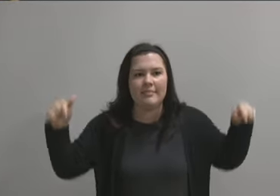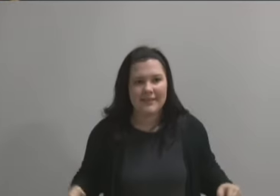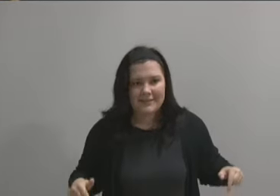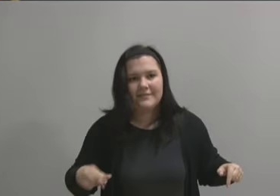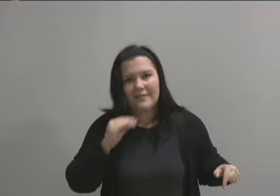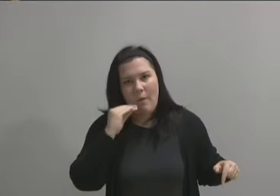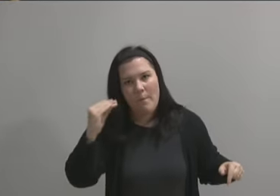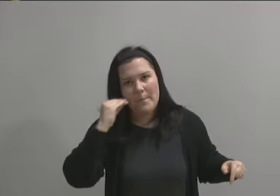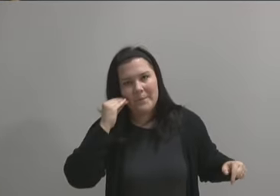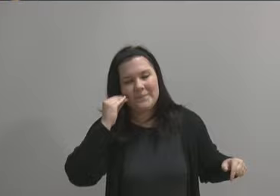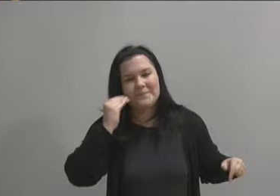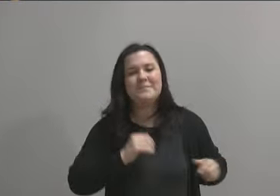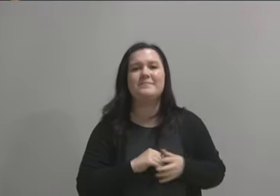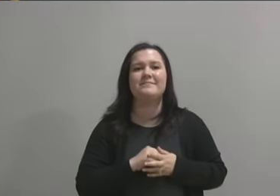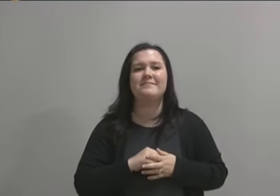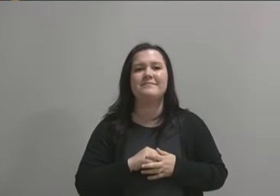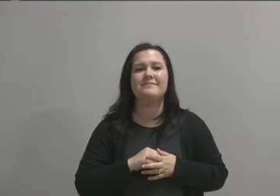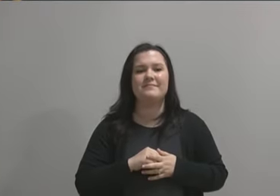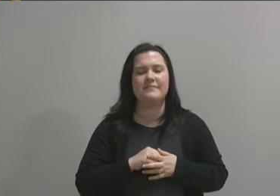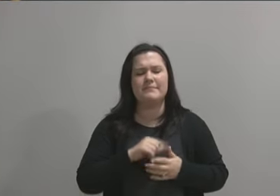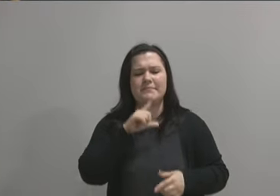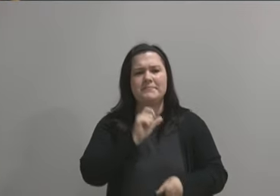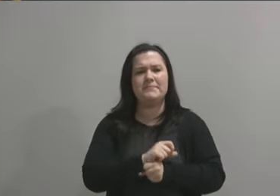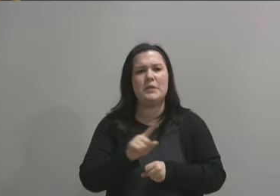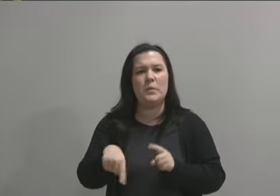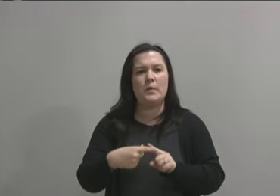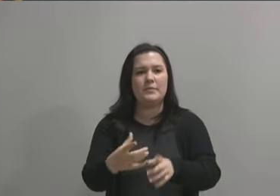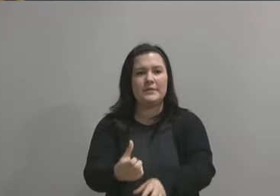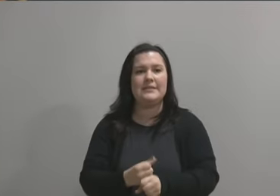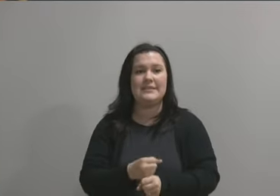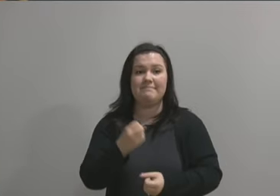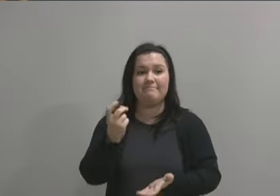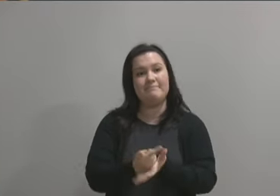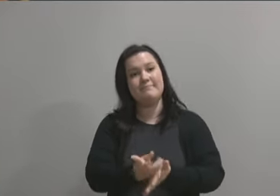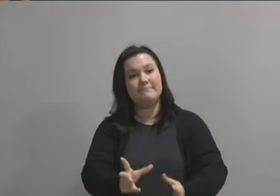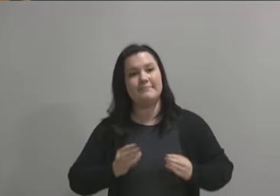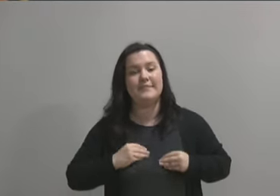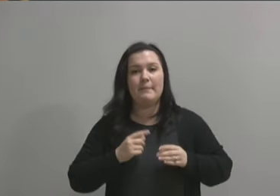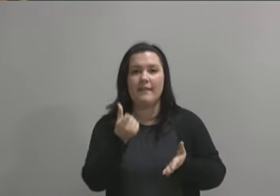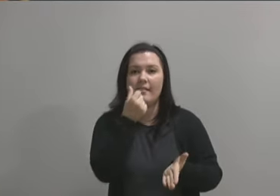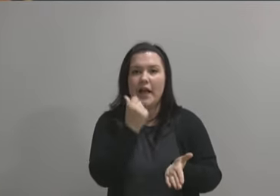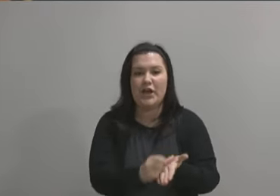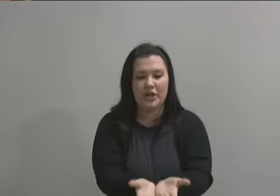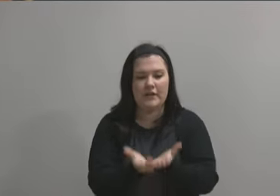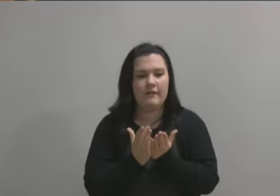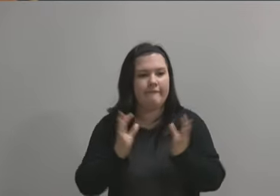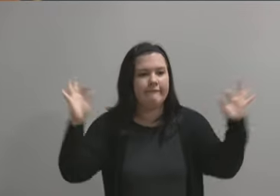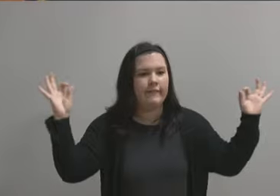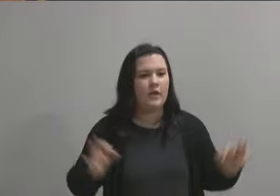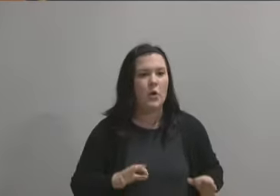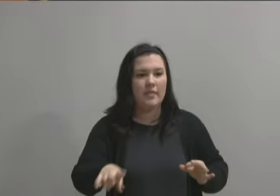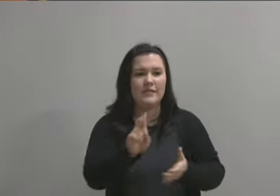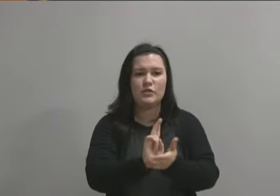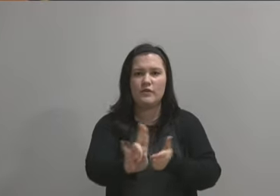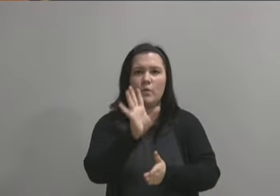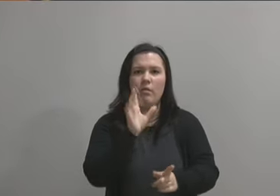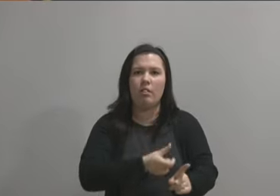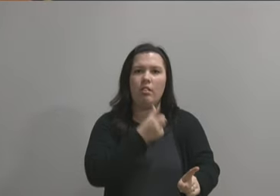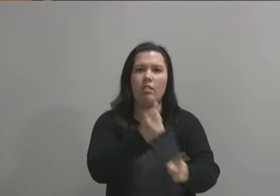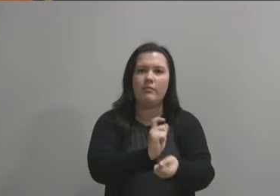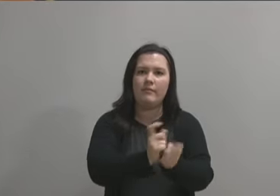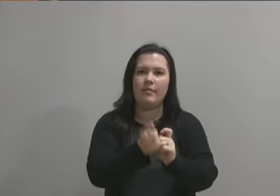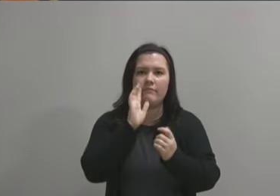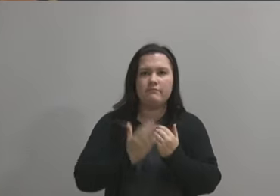is home. I'm almost certain that when we all received our acceptance letters to UTD, that none of us knew just how much this university would change our lives for the